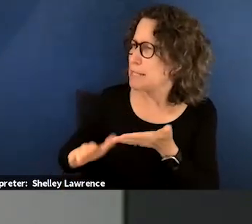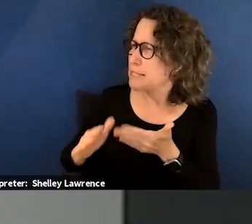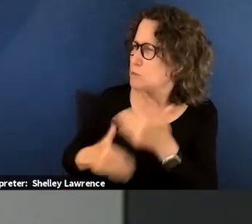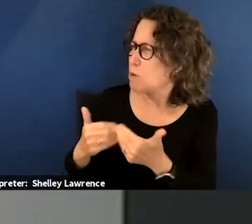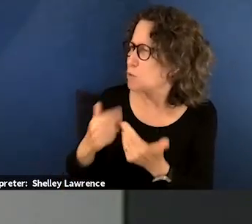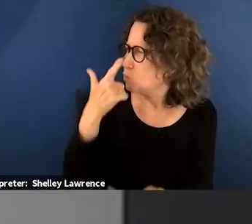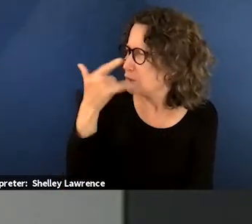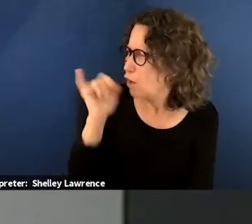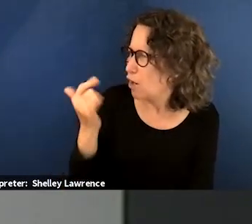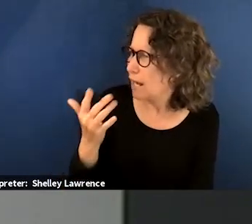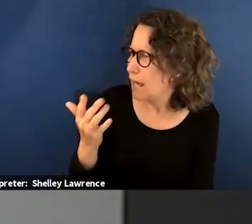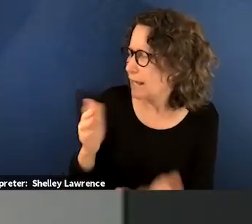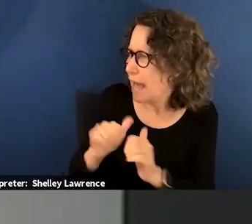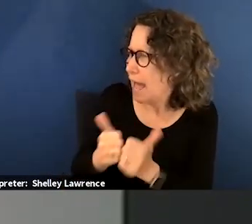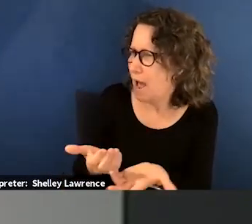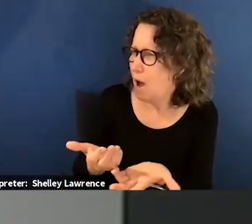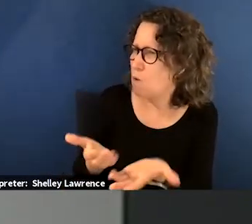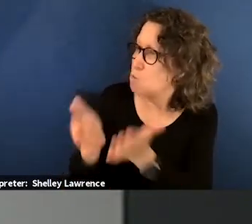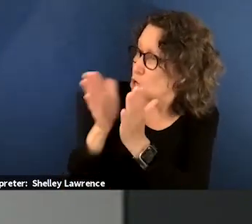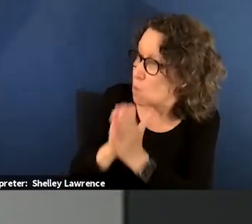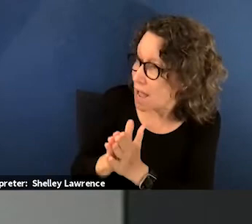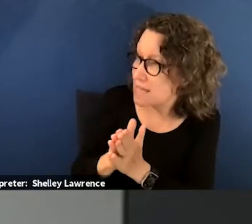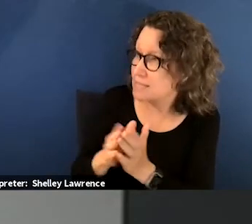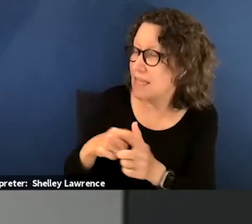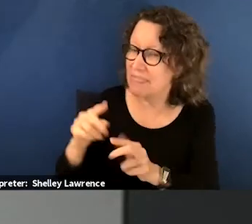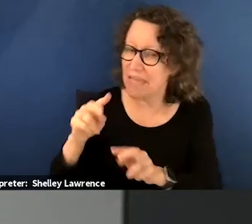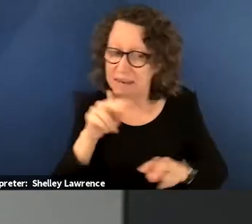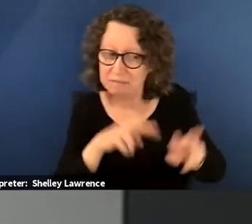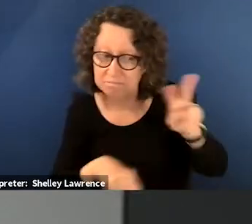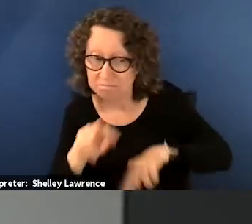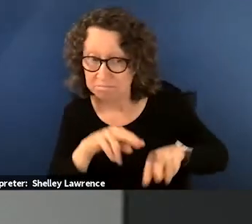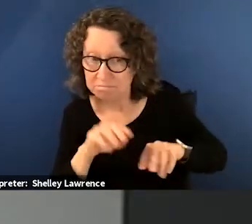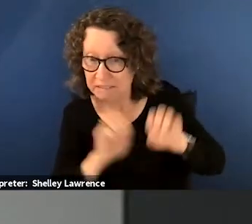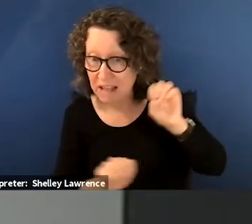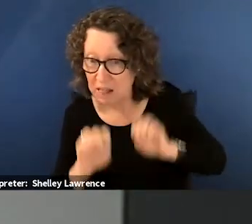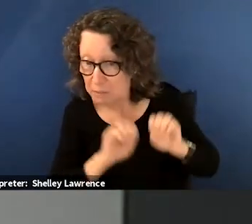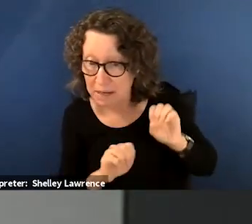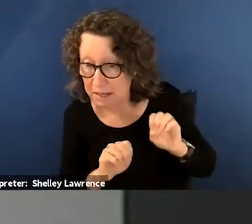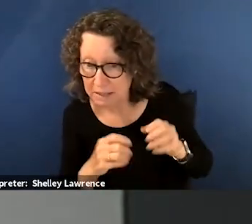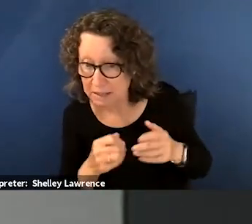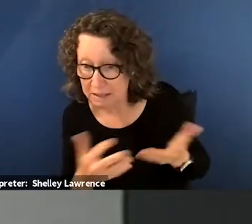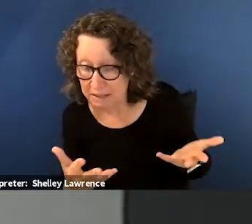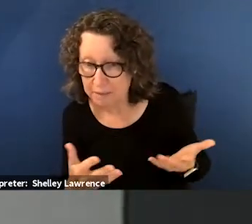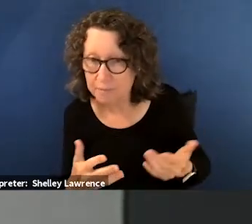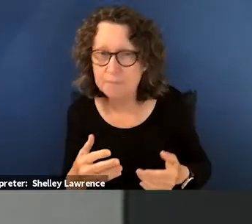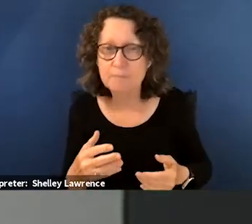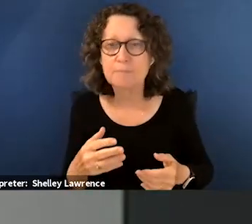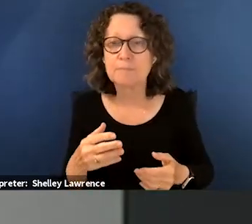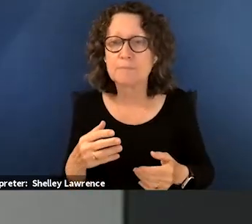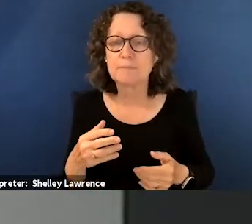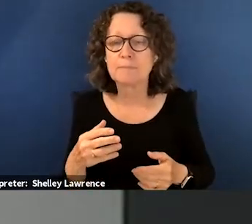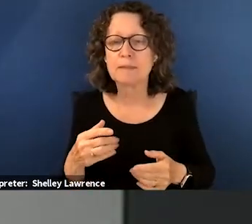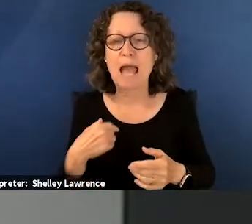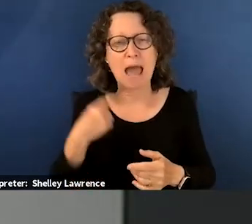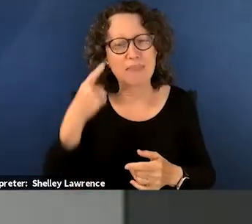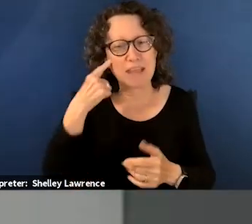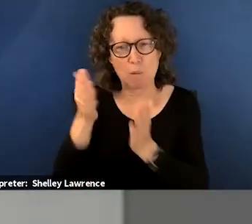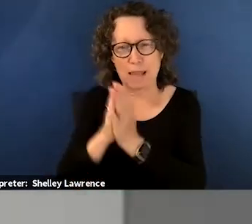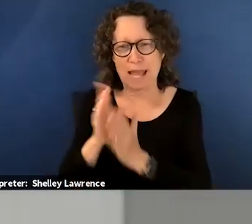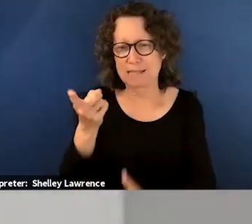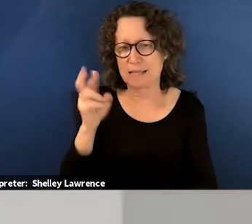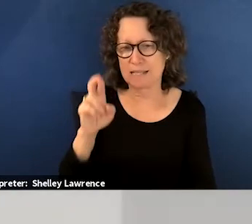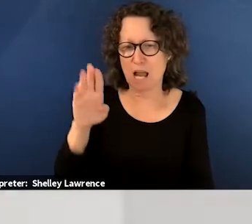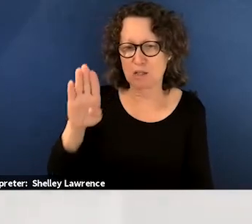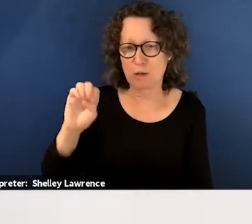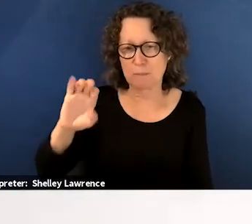works in terms of like requesting and then evaluating exceptions? Yeah, I think I'll ask Dr. Becchio to come up